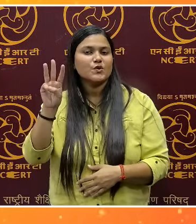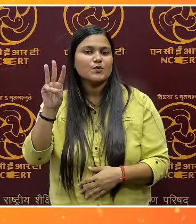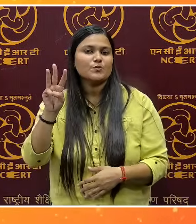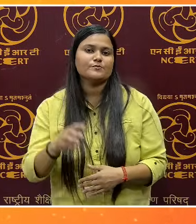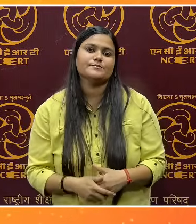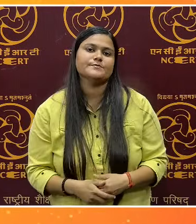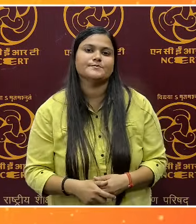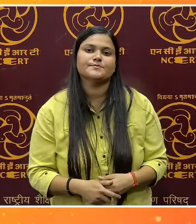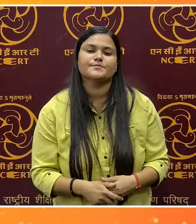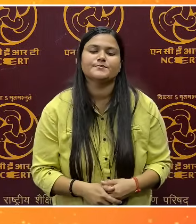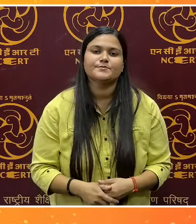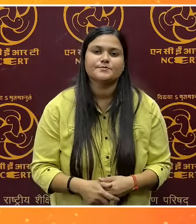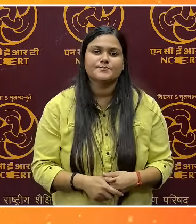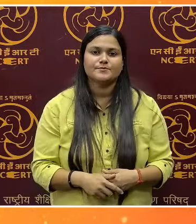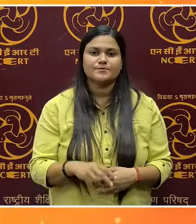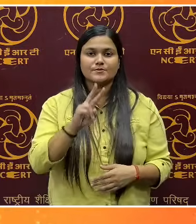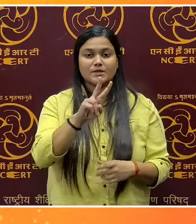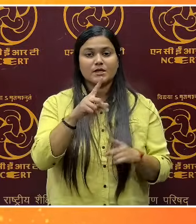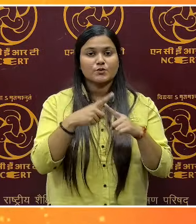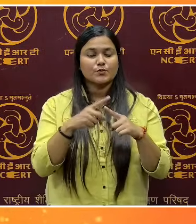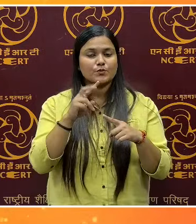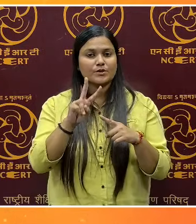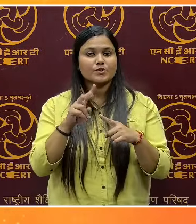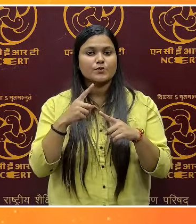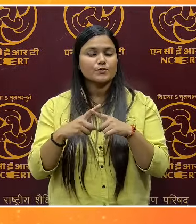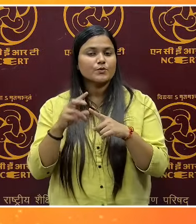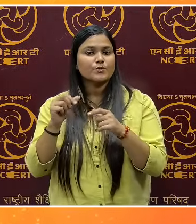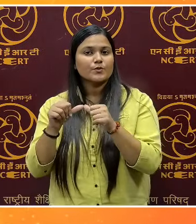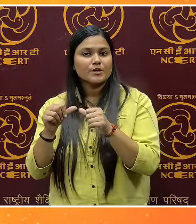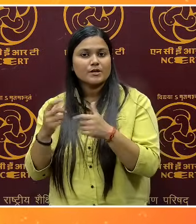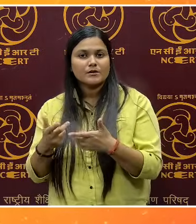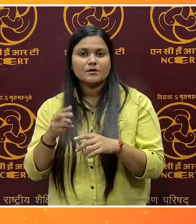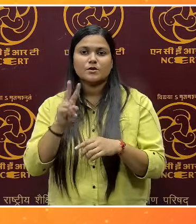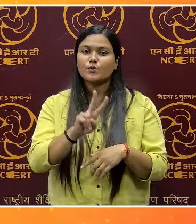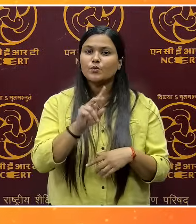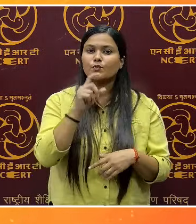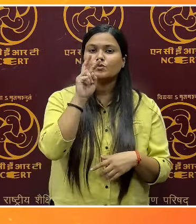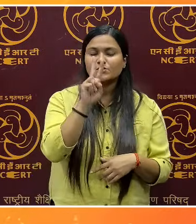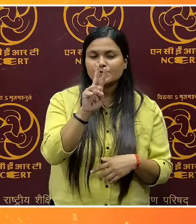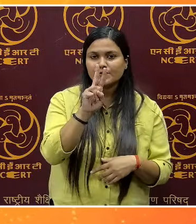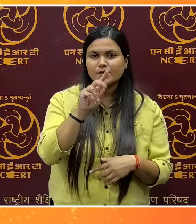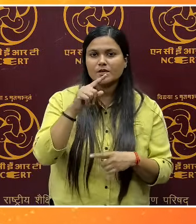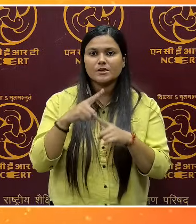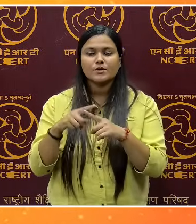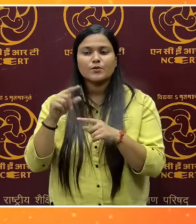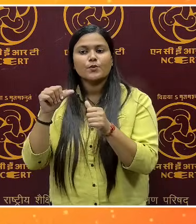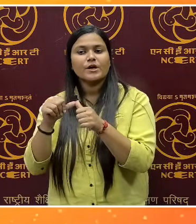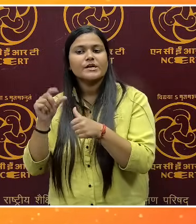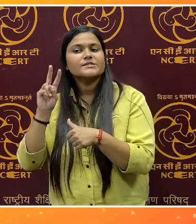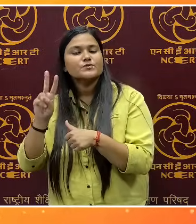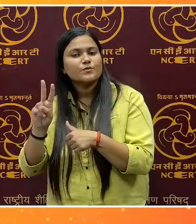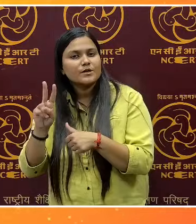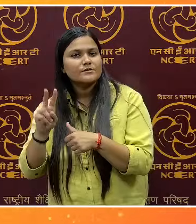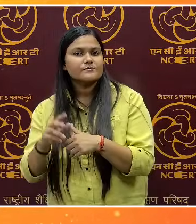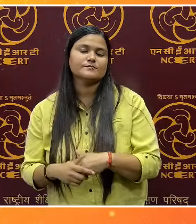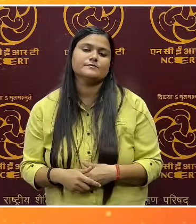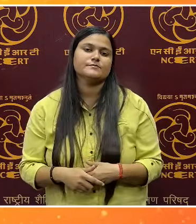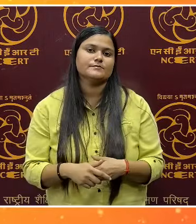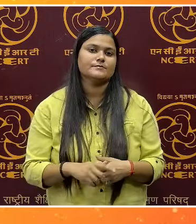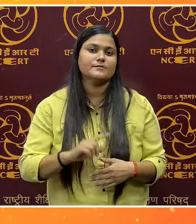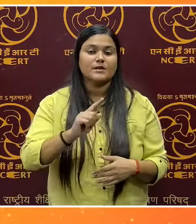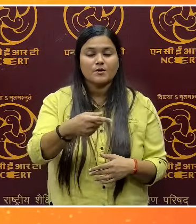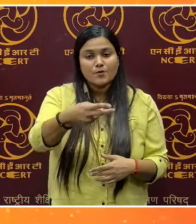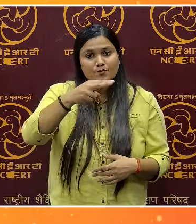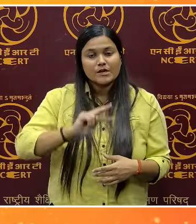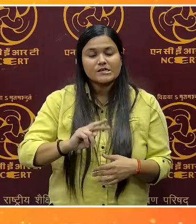simple, children. Yes, ma'am, 2 absolutely. into 2 into a into a. I can write 2 square into a square. square. Likewise, we have in the sixth